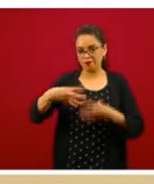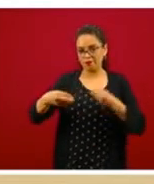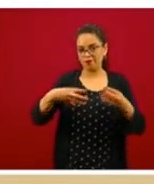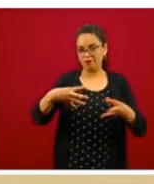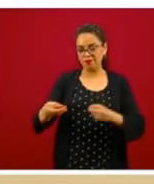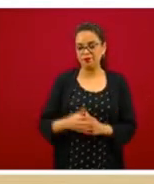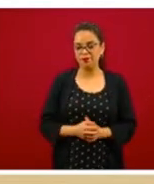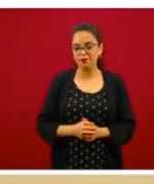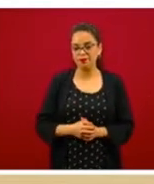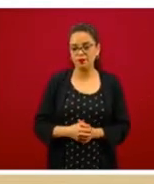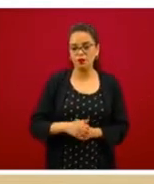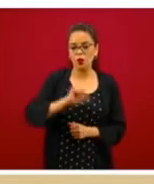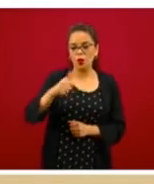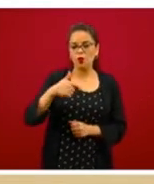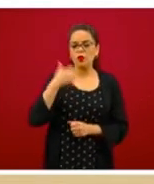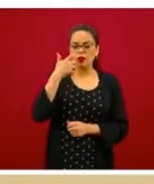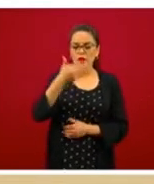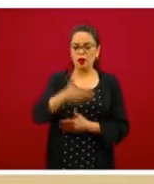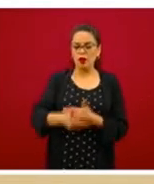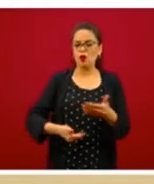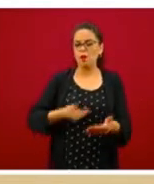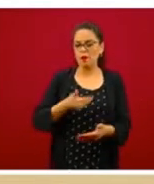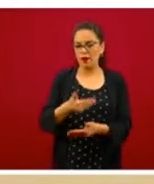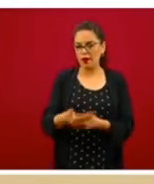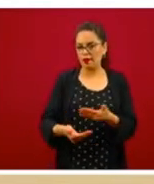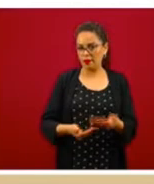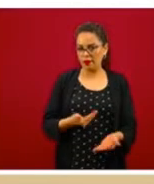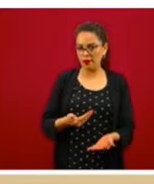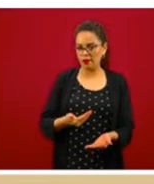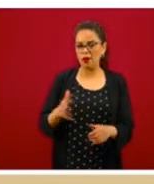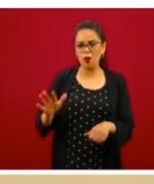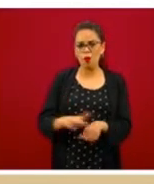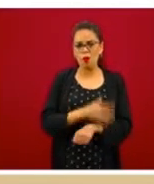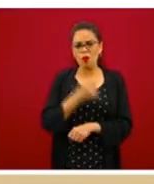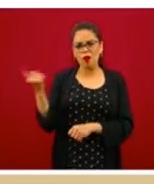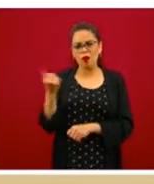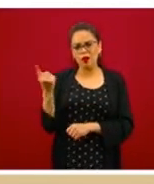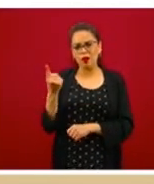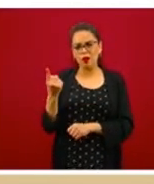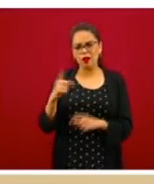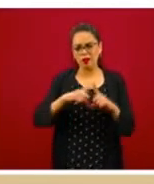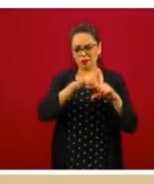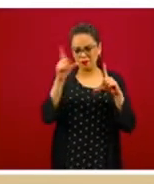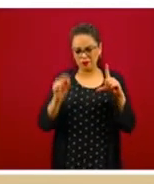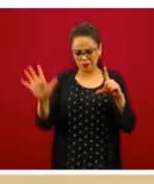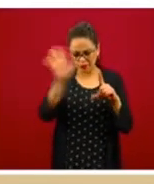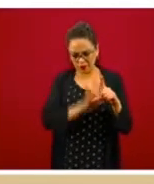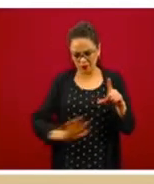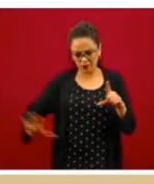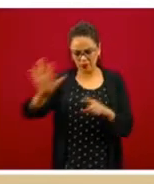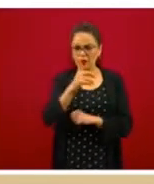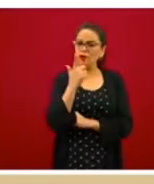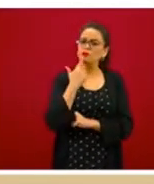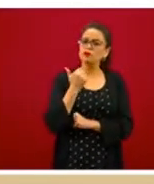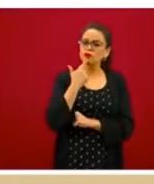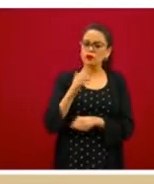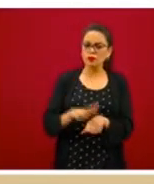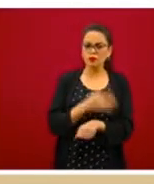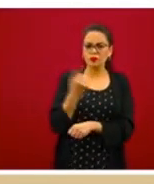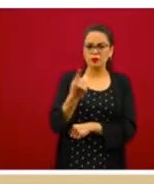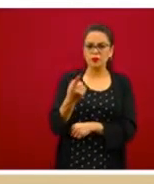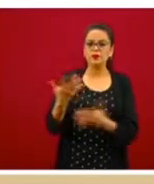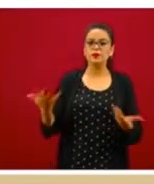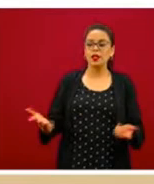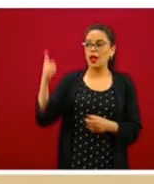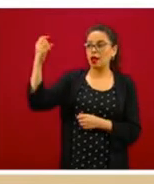41 and even 43%. If we analyze that per state, which is a chart which changed daily, we can see